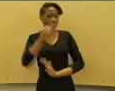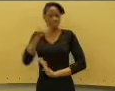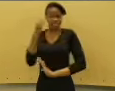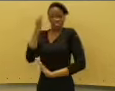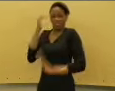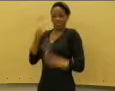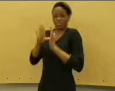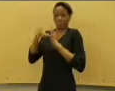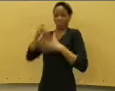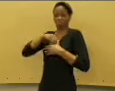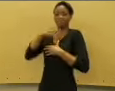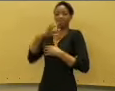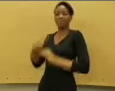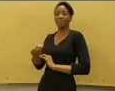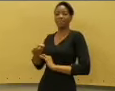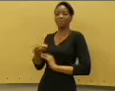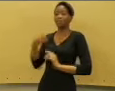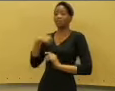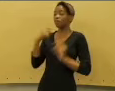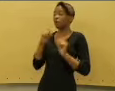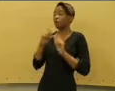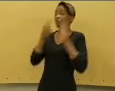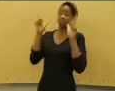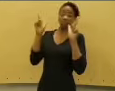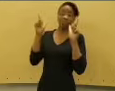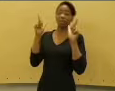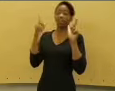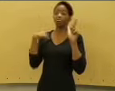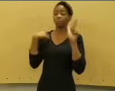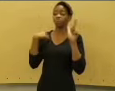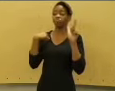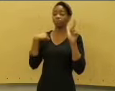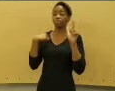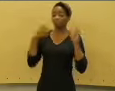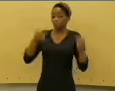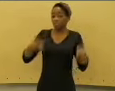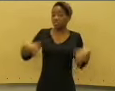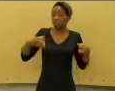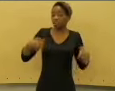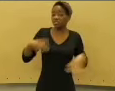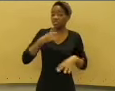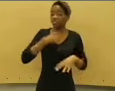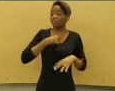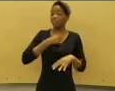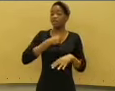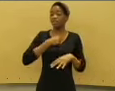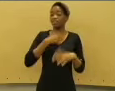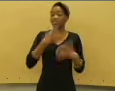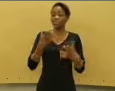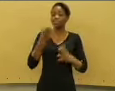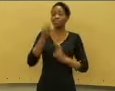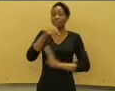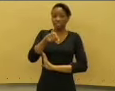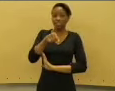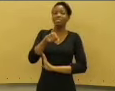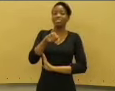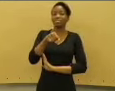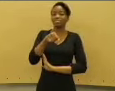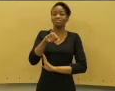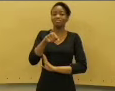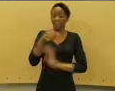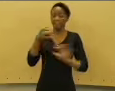it's not something that I can wake up in, and I've been asked if I take my wheelchair everywhere. This, just to answer everybody, yes, I take my wheelchair